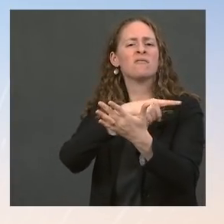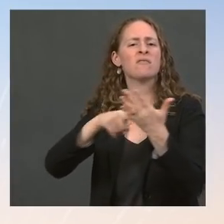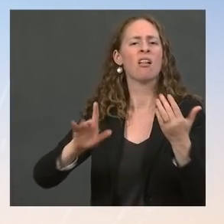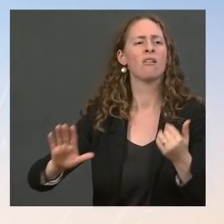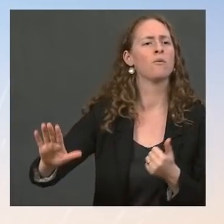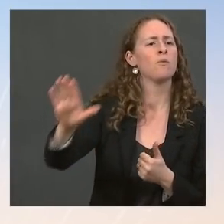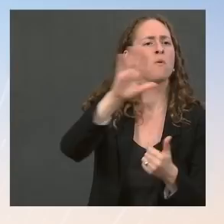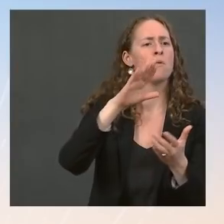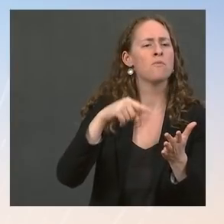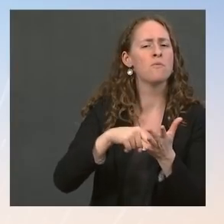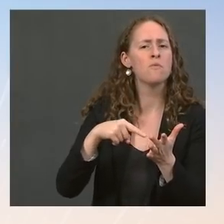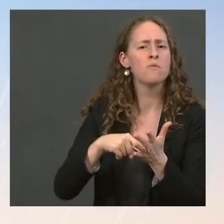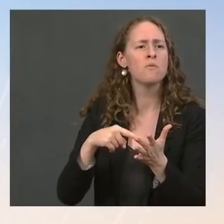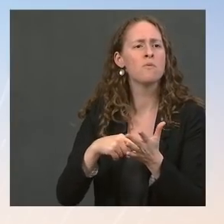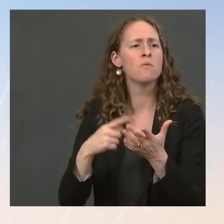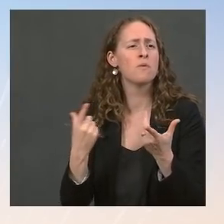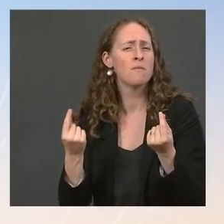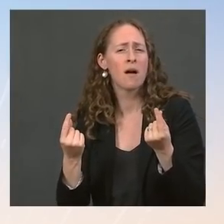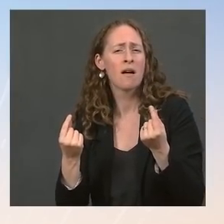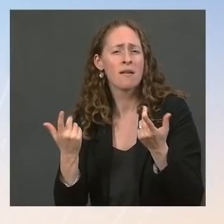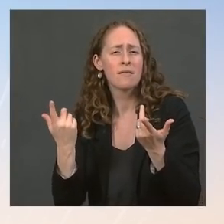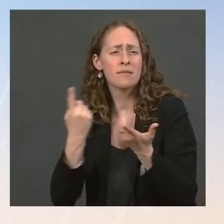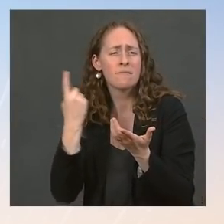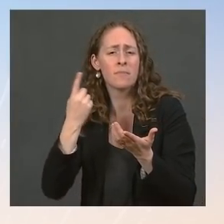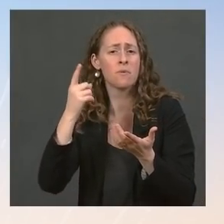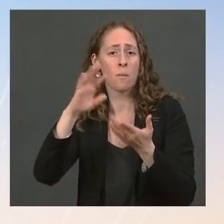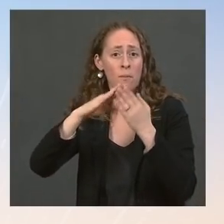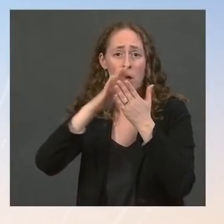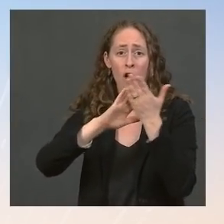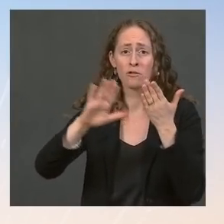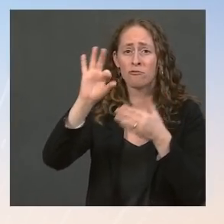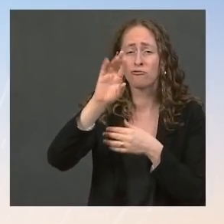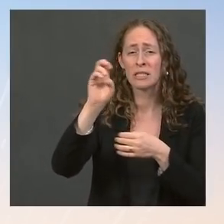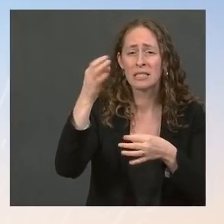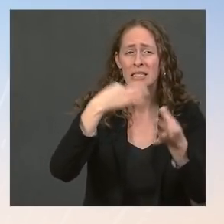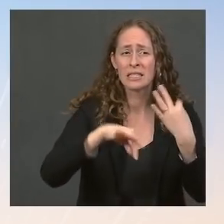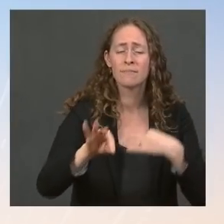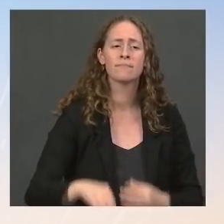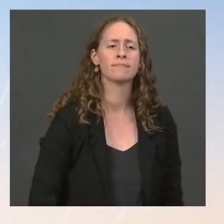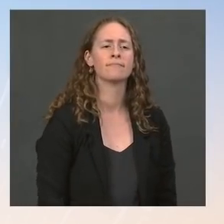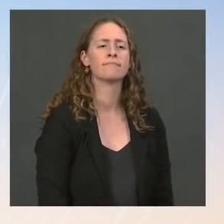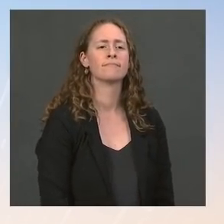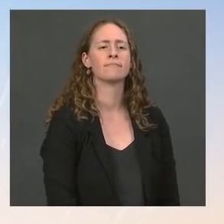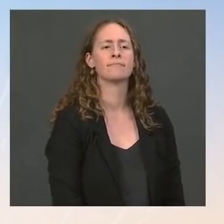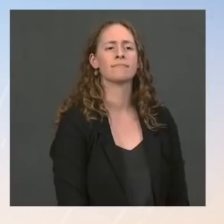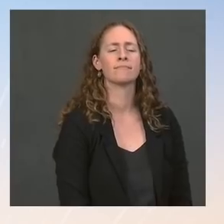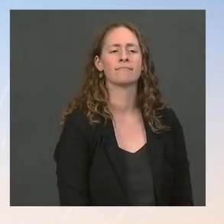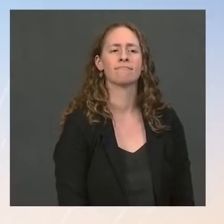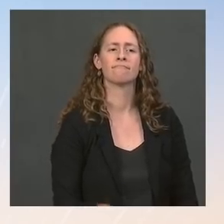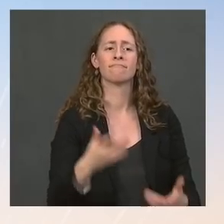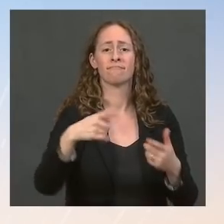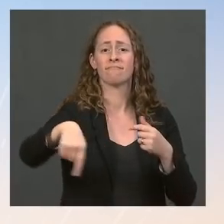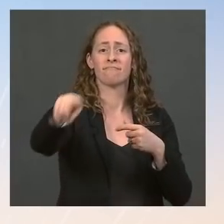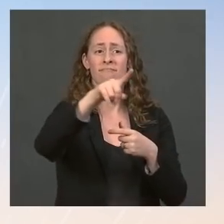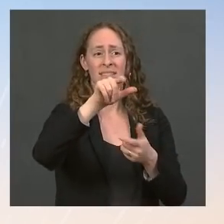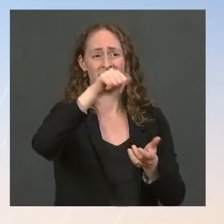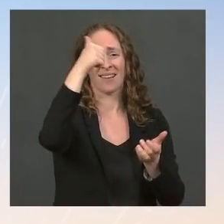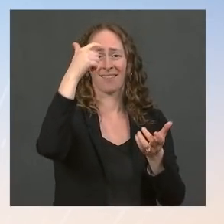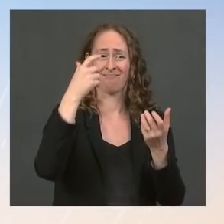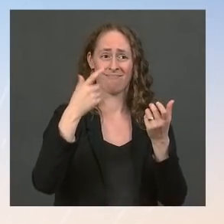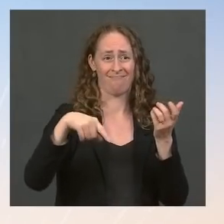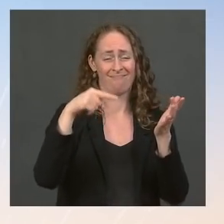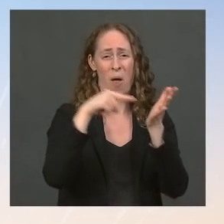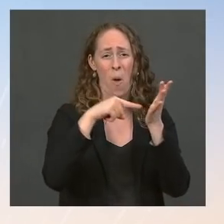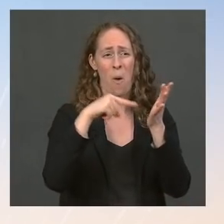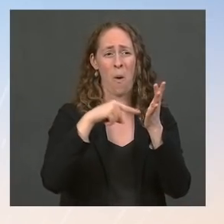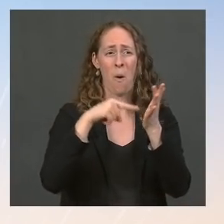wanted to send the president a bill to cancel $10,000 in student debt, he'd happily sign it. That obviously hasn't happened at this point in time. There's plenty of time